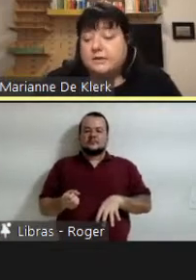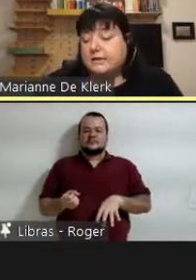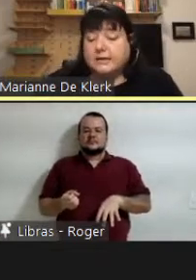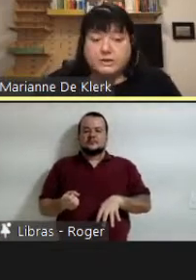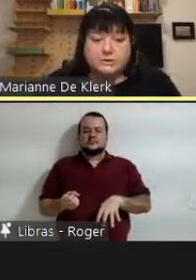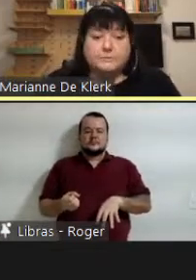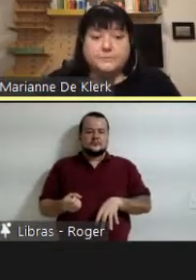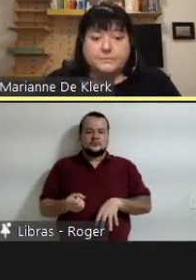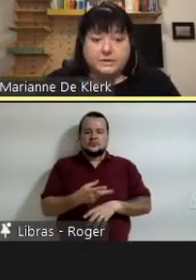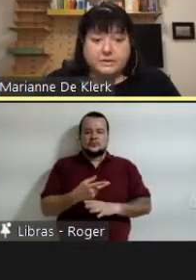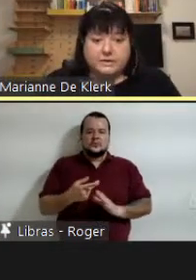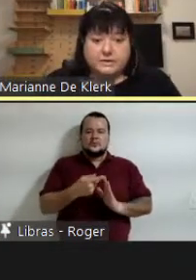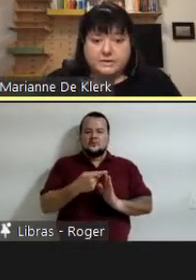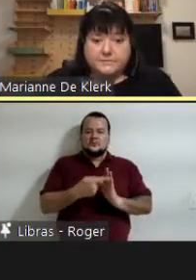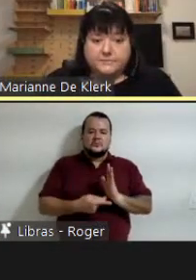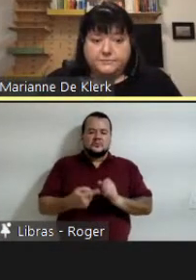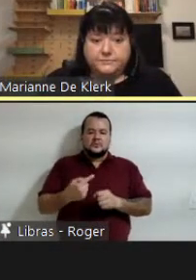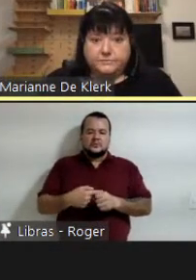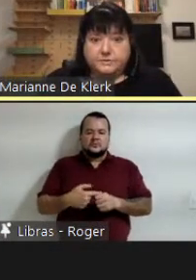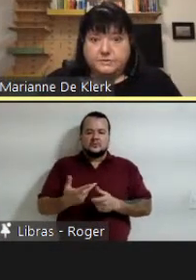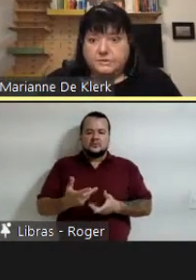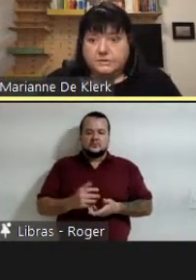it with that. Thank you.